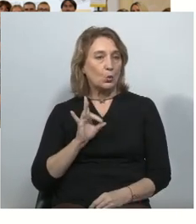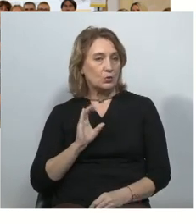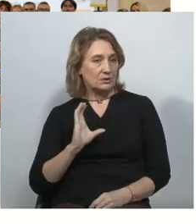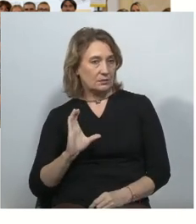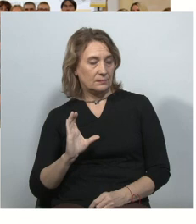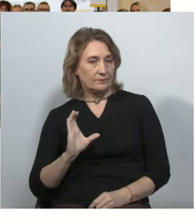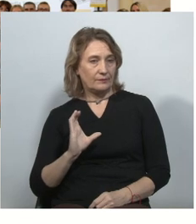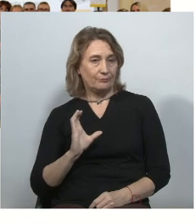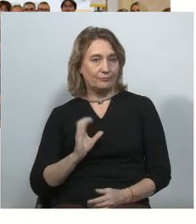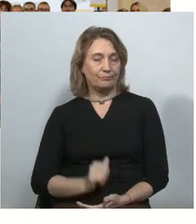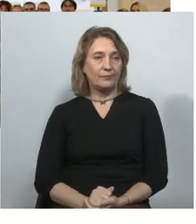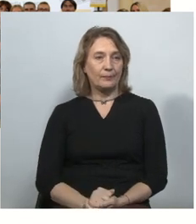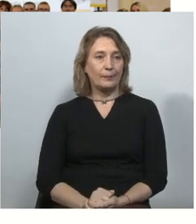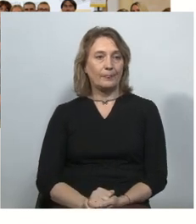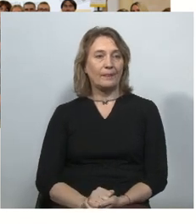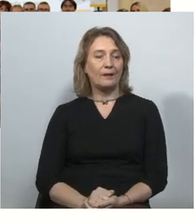our course is about.